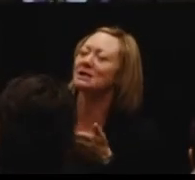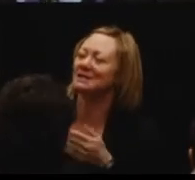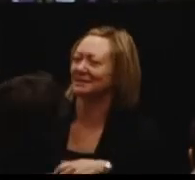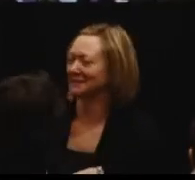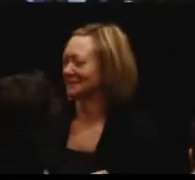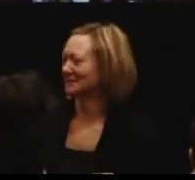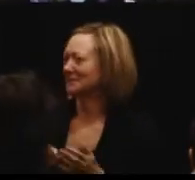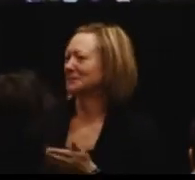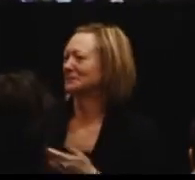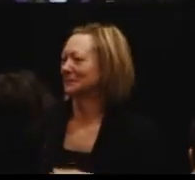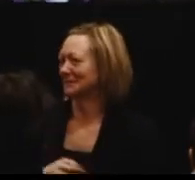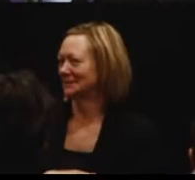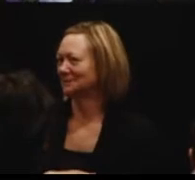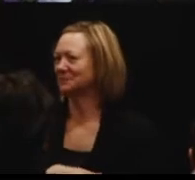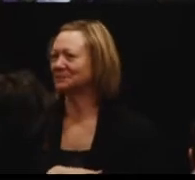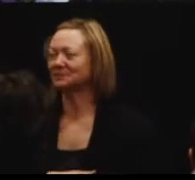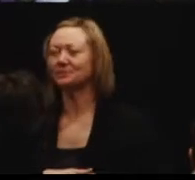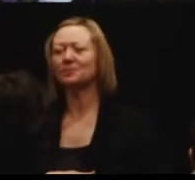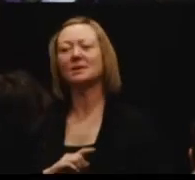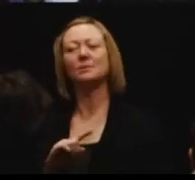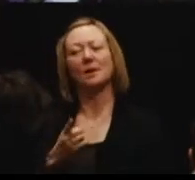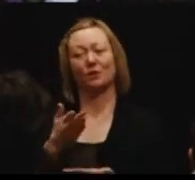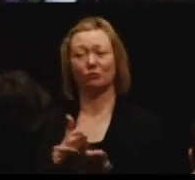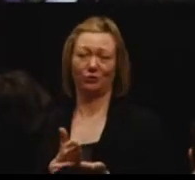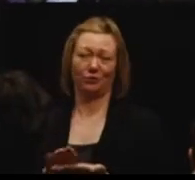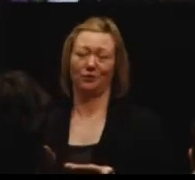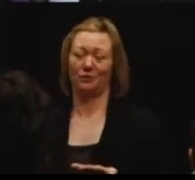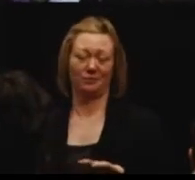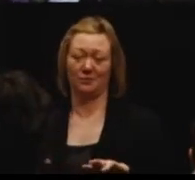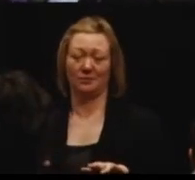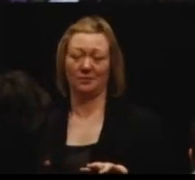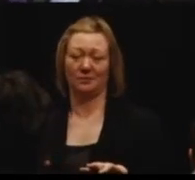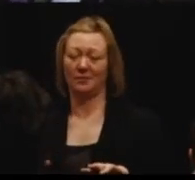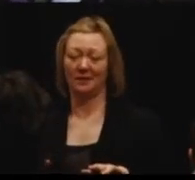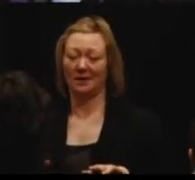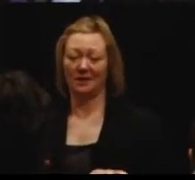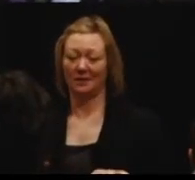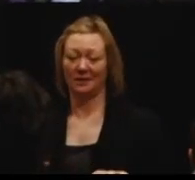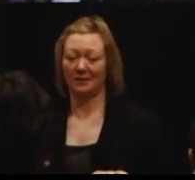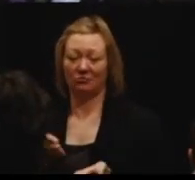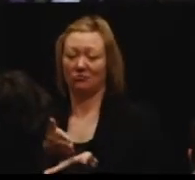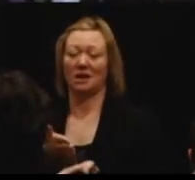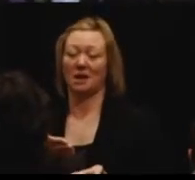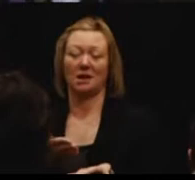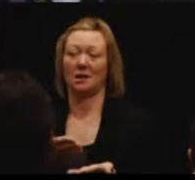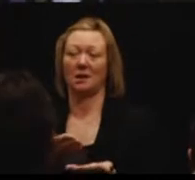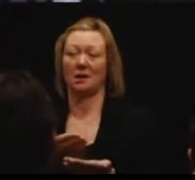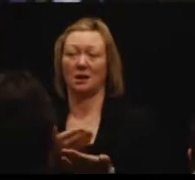But the reality is that, like I said, not many of the tertiary institutes are teaching mobile languages. I don't